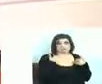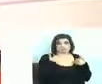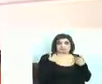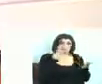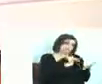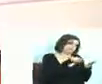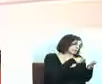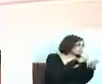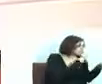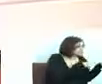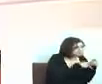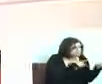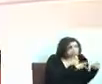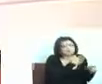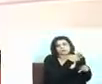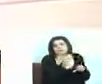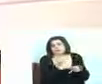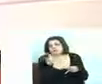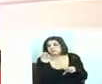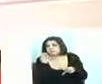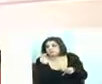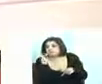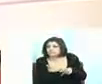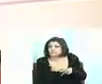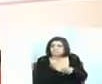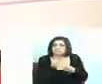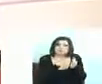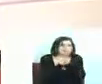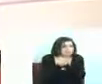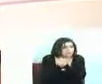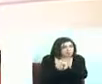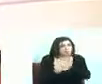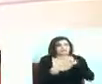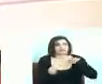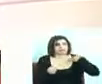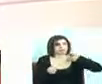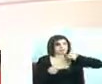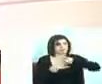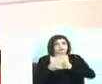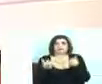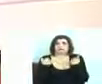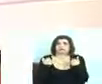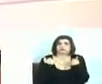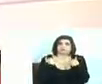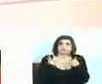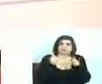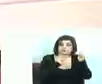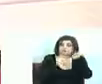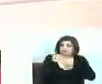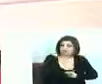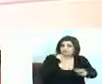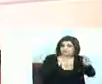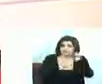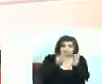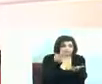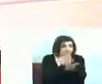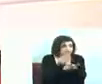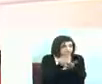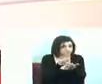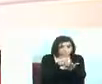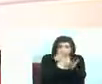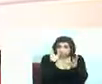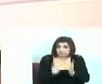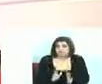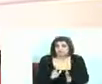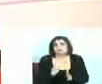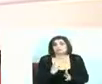dance parties and drag races, and we've got a play that we're putting on as a fundraiser, and we're